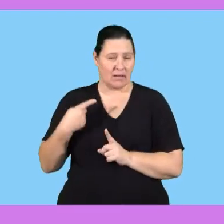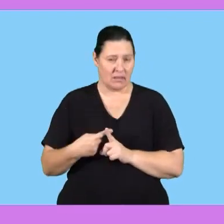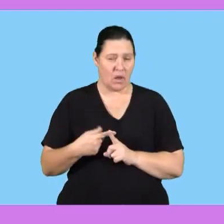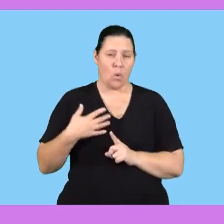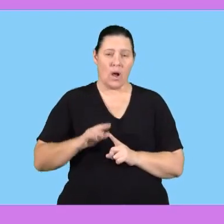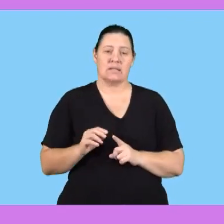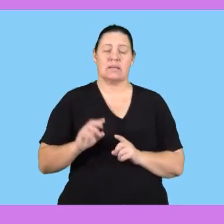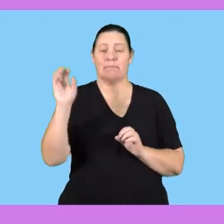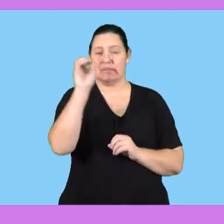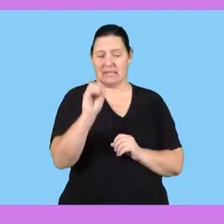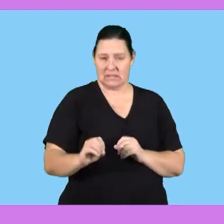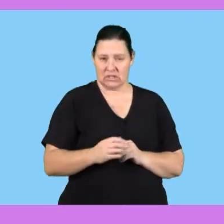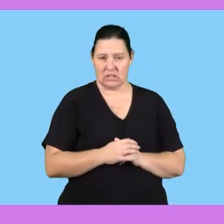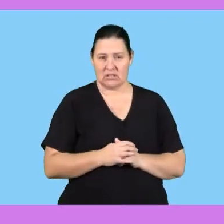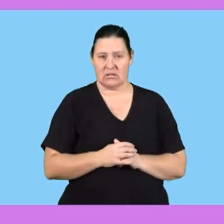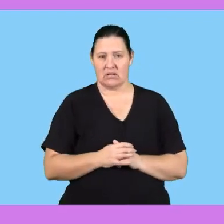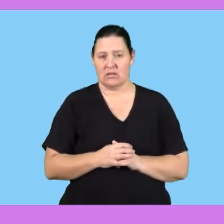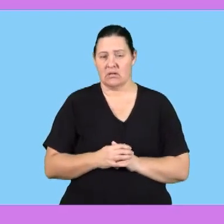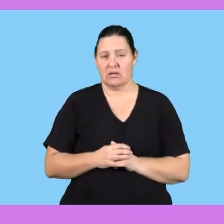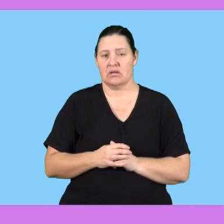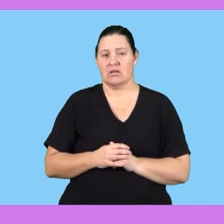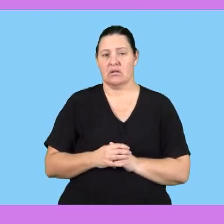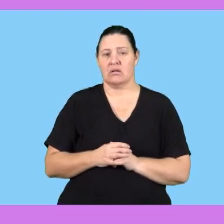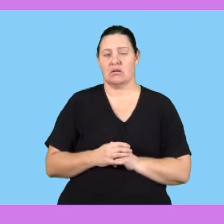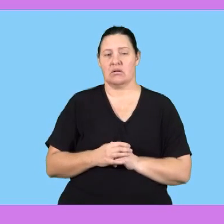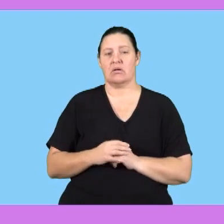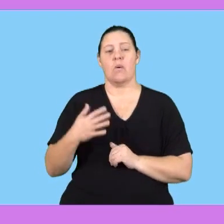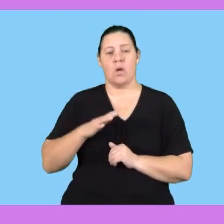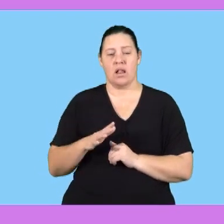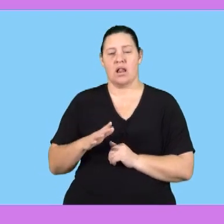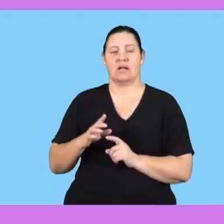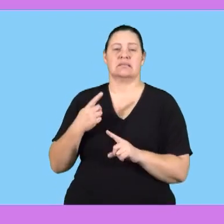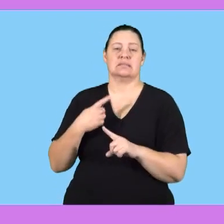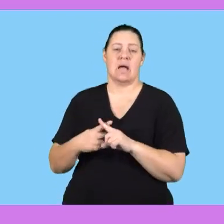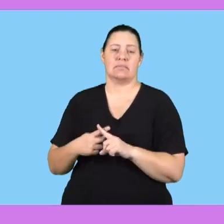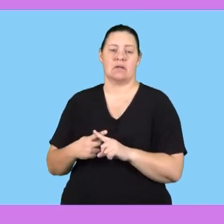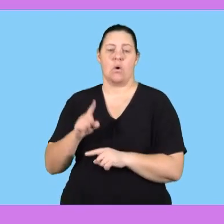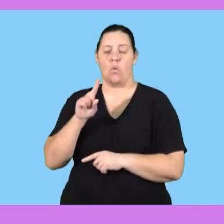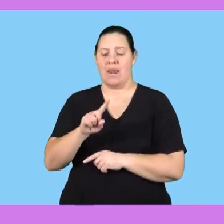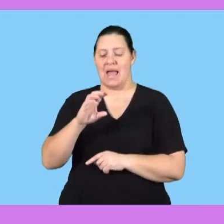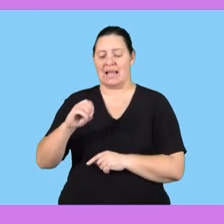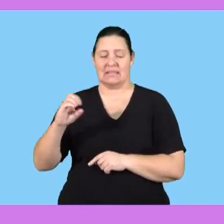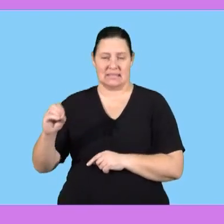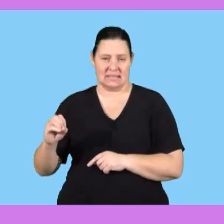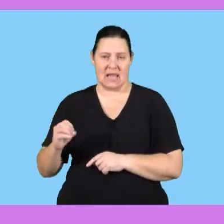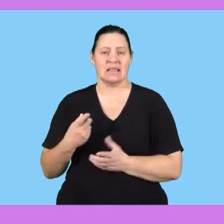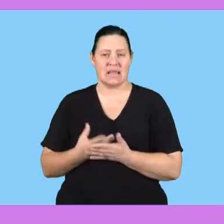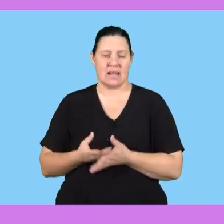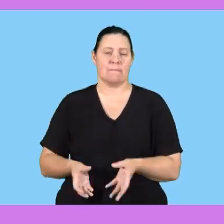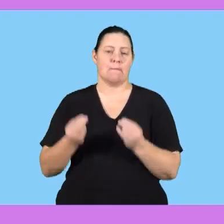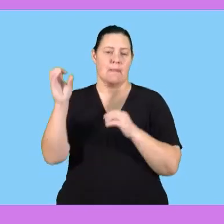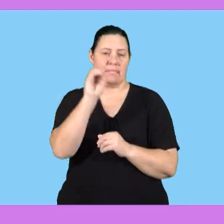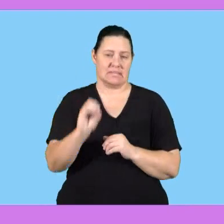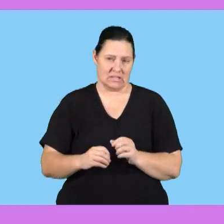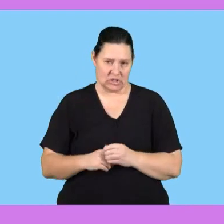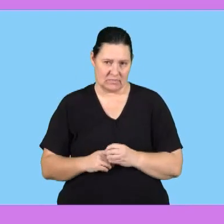remember, since you want a percentage, right, it says here percentage change, we will multiply by 100, and that's our unit there,